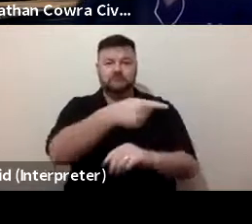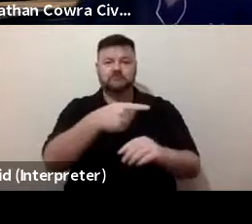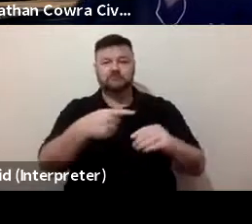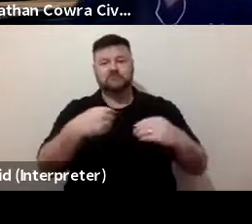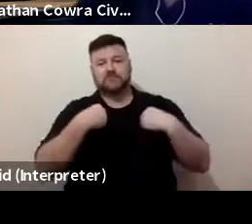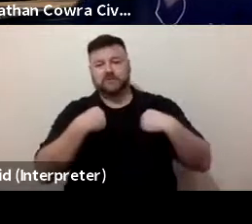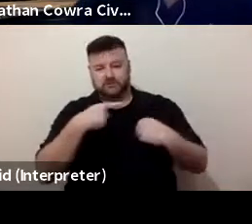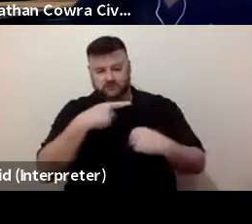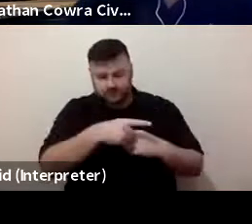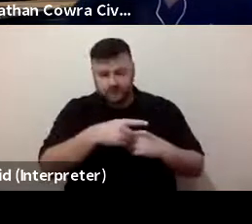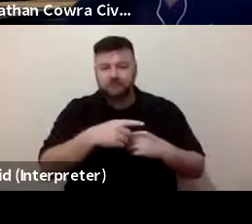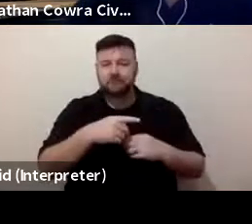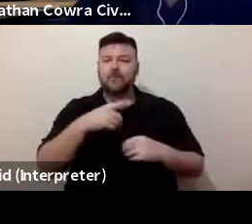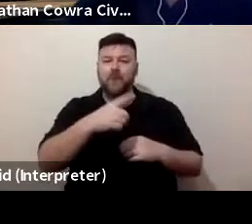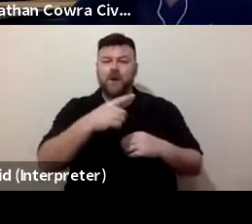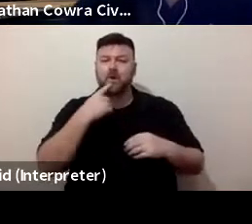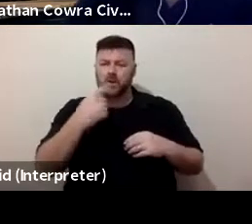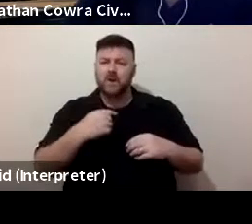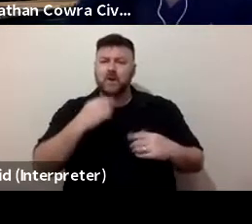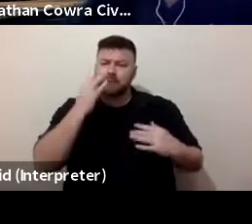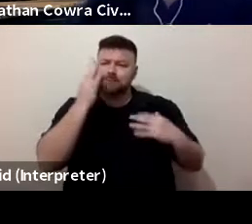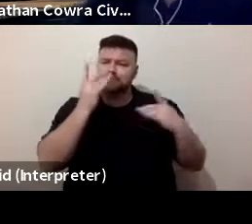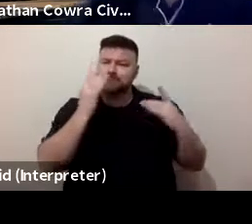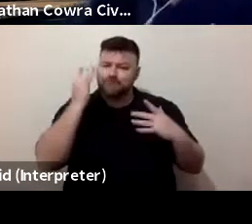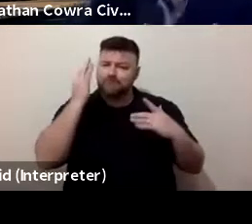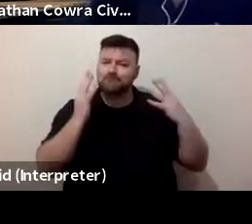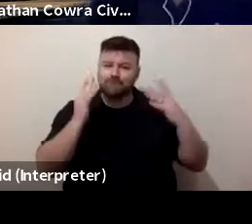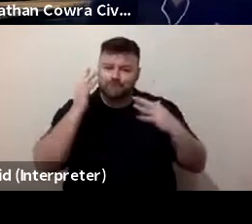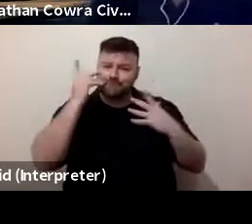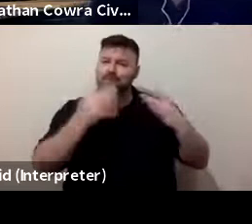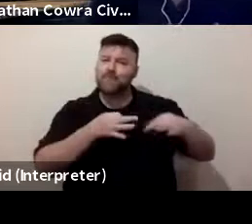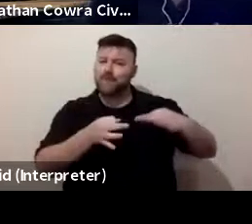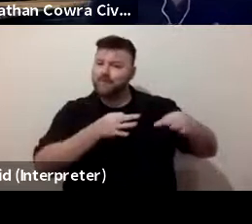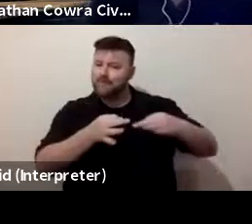but it was a long time in the works anyway. We'd been